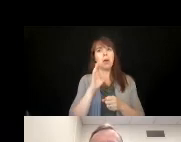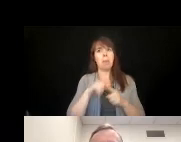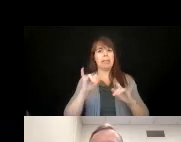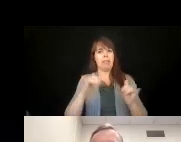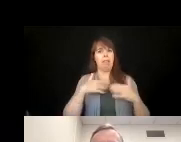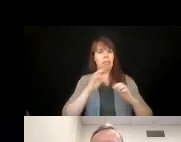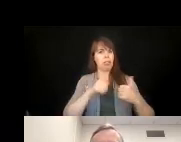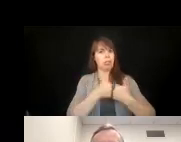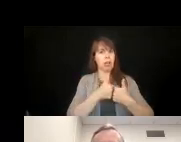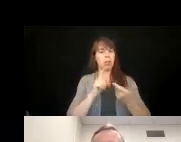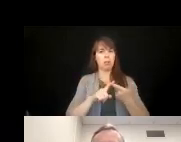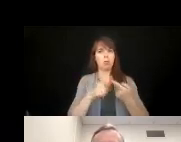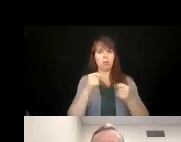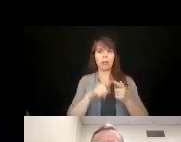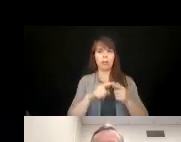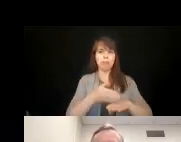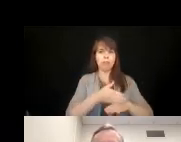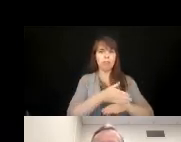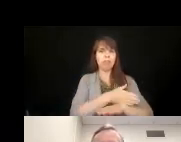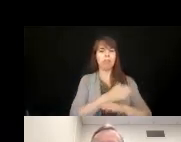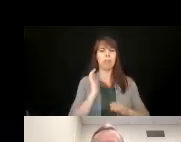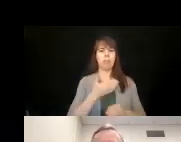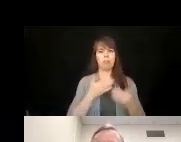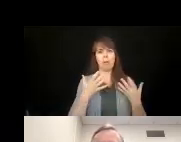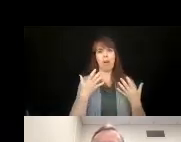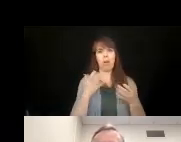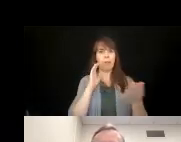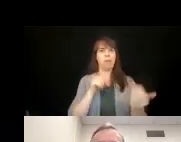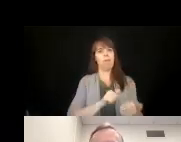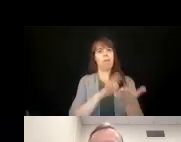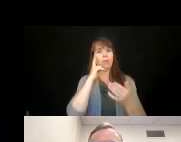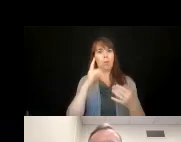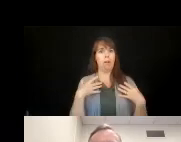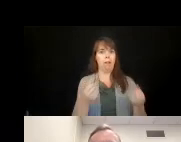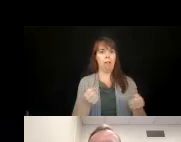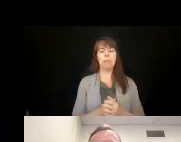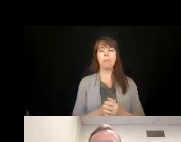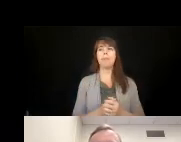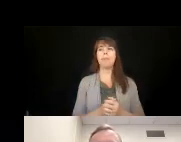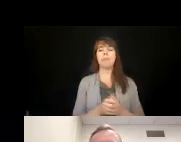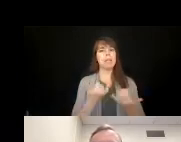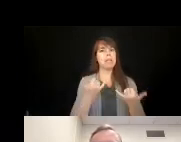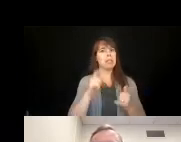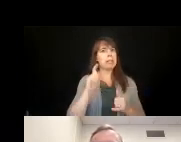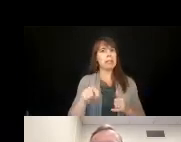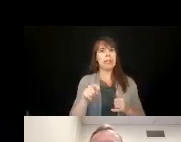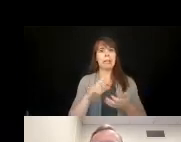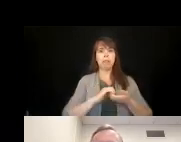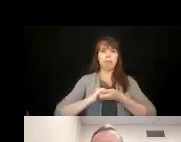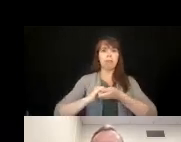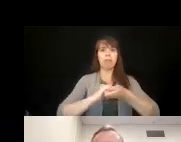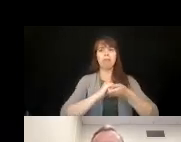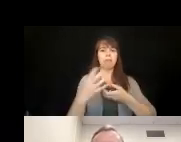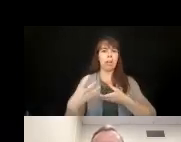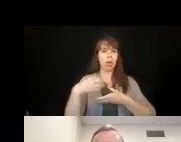drive toward continuous improvement to advance health. We will still need the steadfast spirit of collaboration and